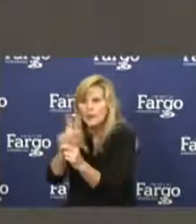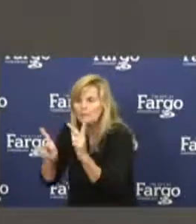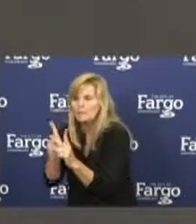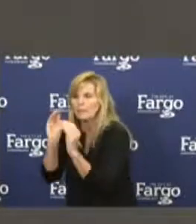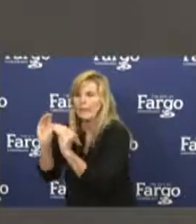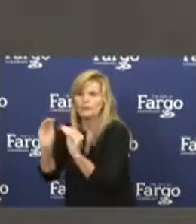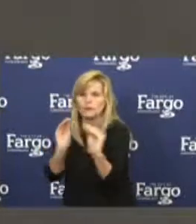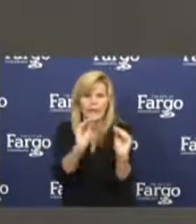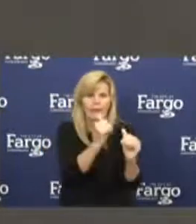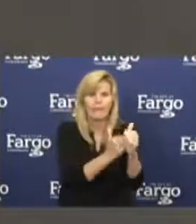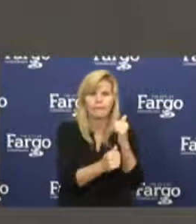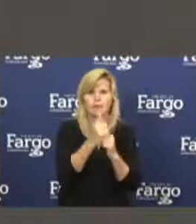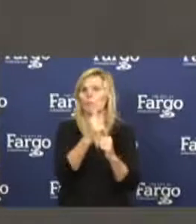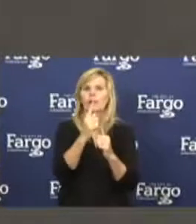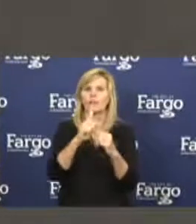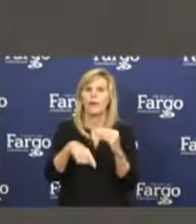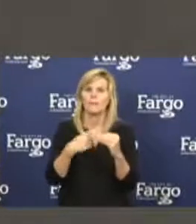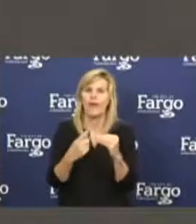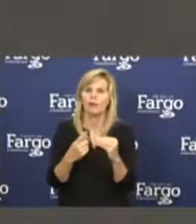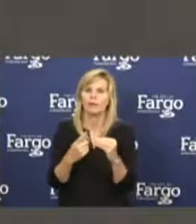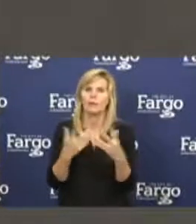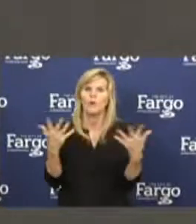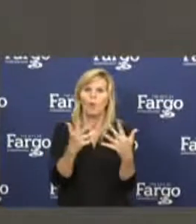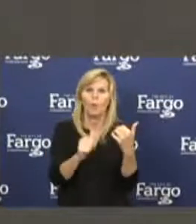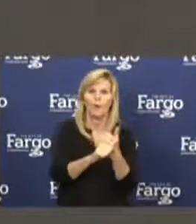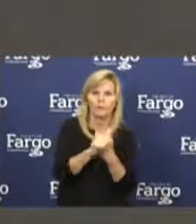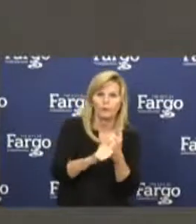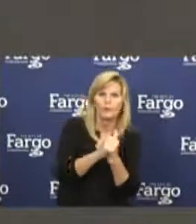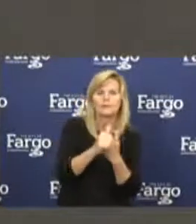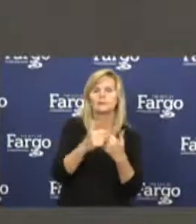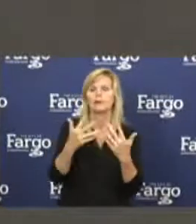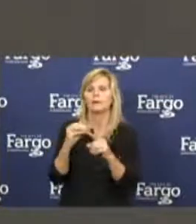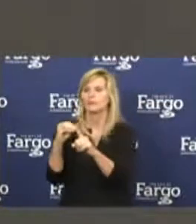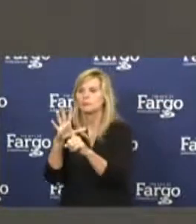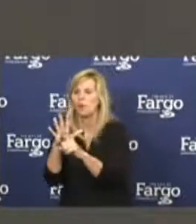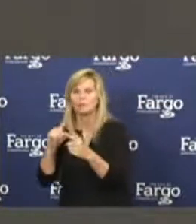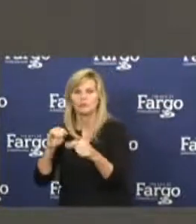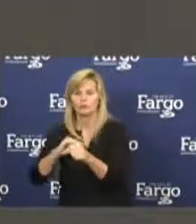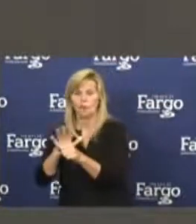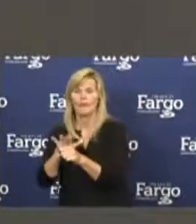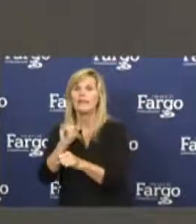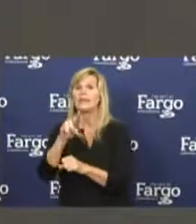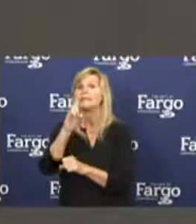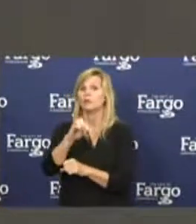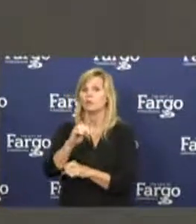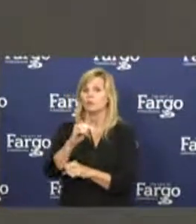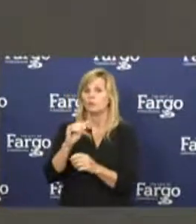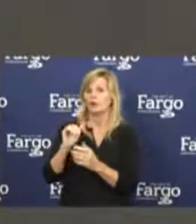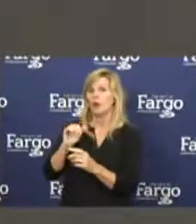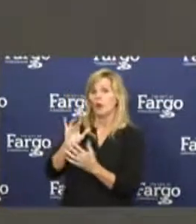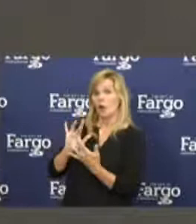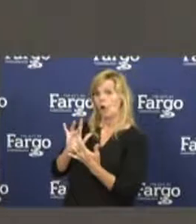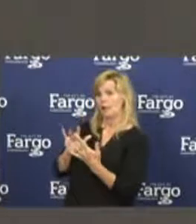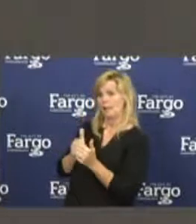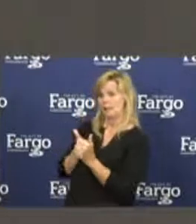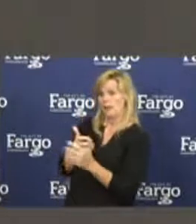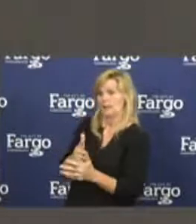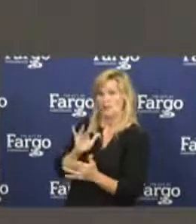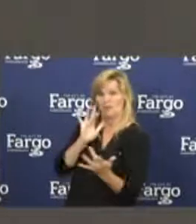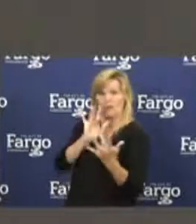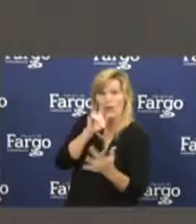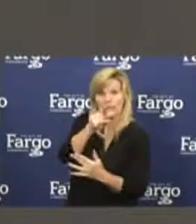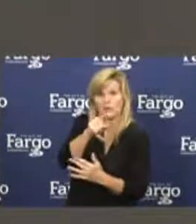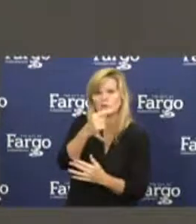you all on the risks and exposures with COVID. So if you do get a call from a contact tracer, please make sure to